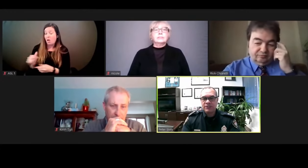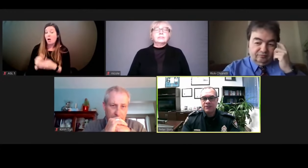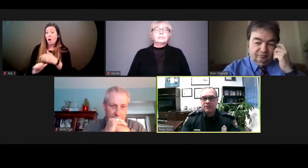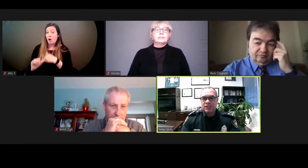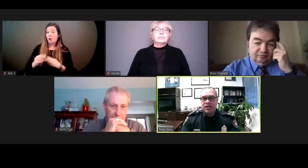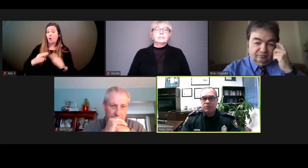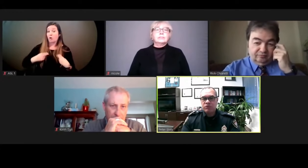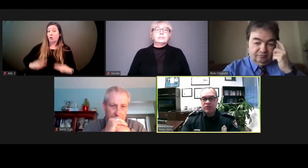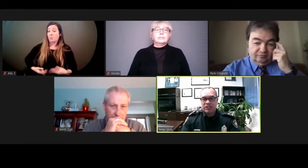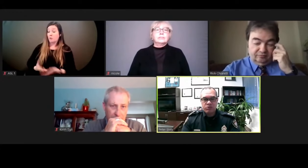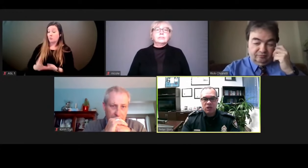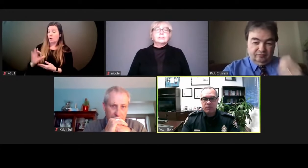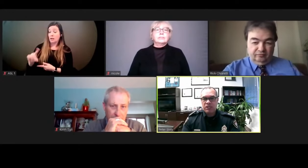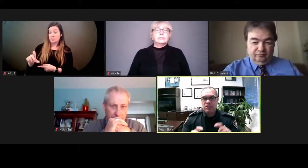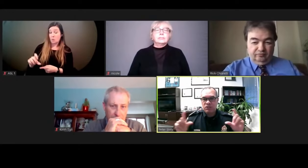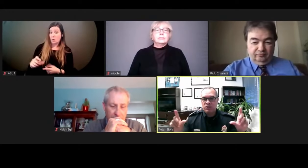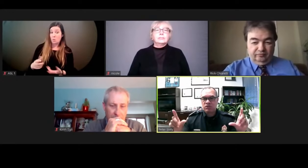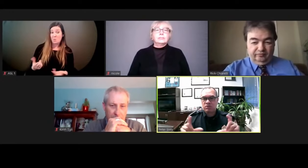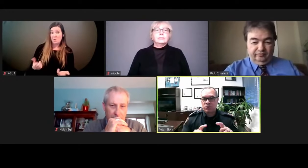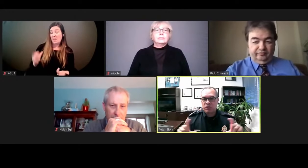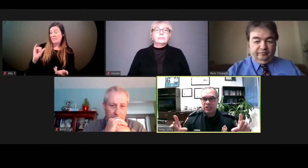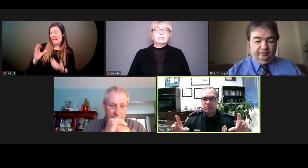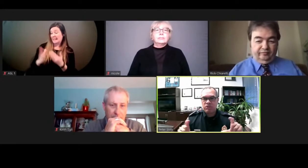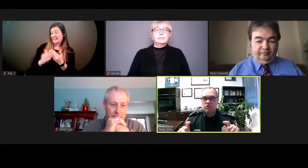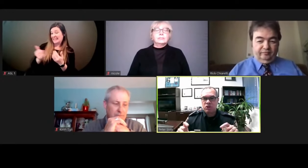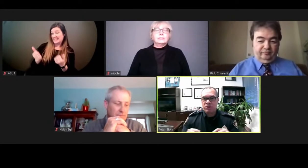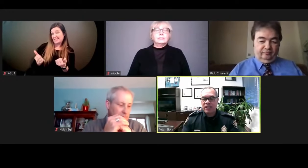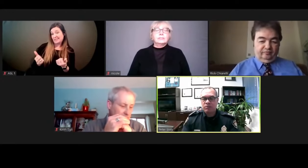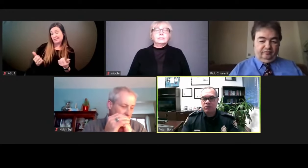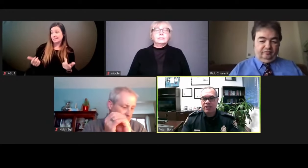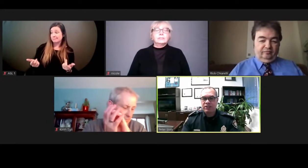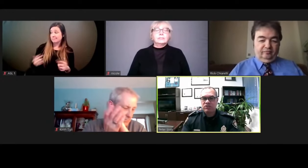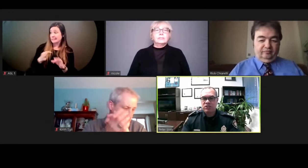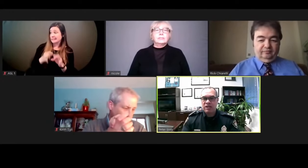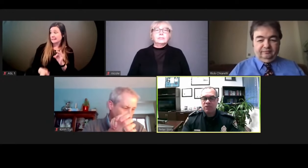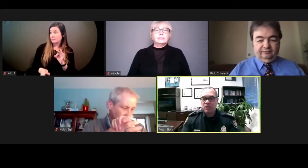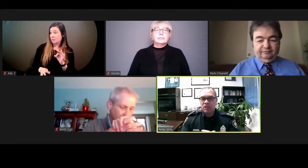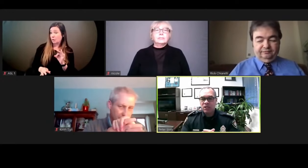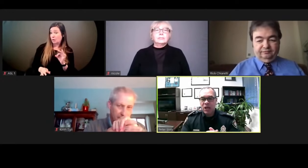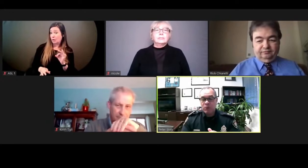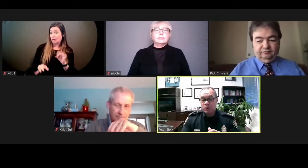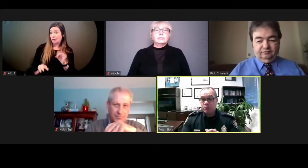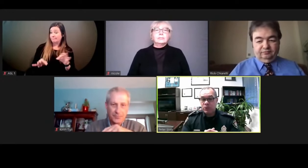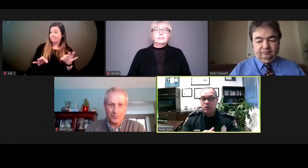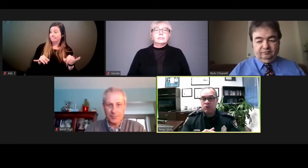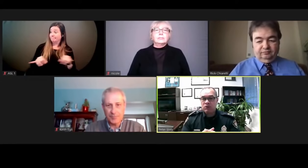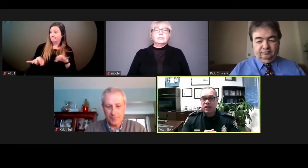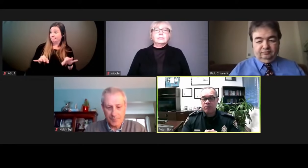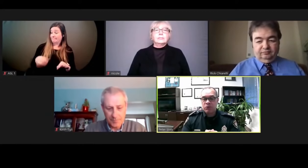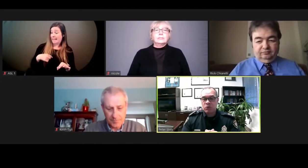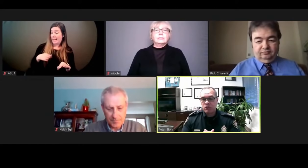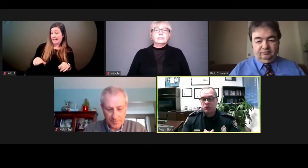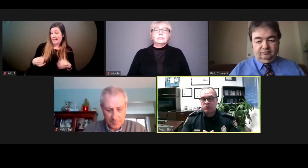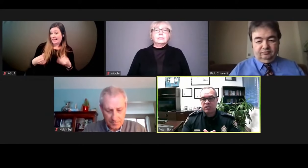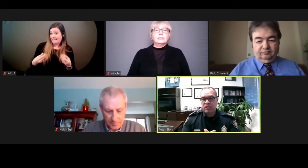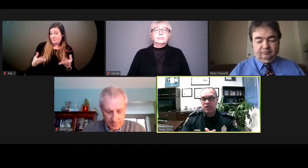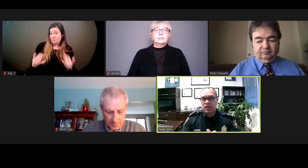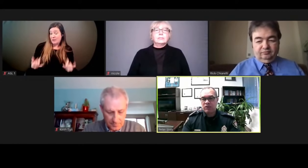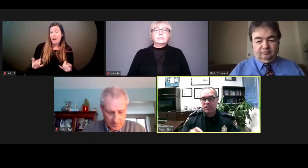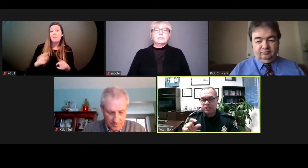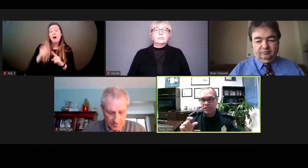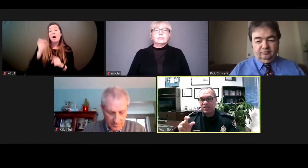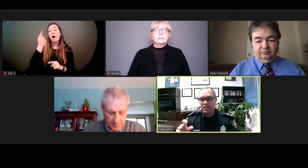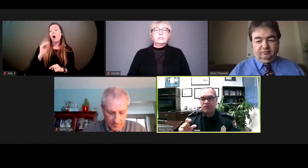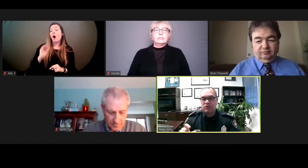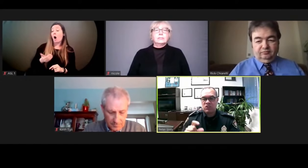So I think that's probably the easiest sort of layman's term that I can provide at this time. We will put out through our social media